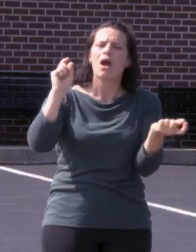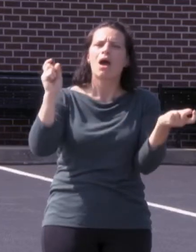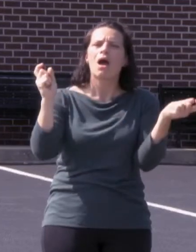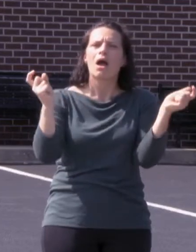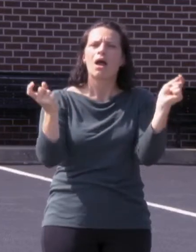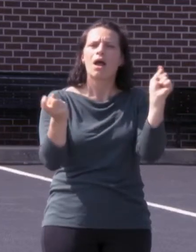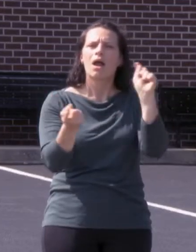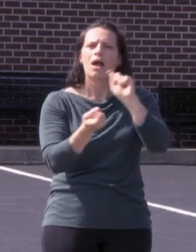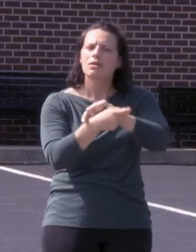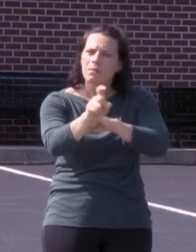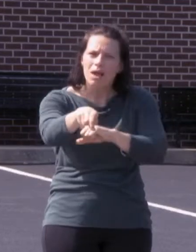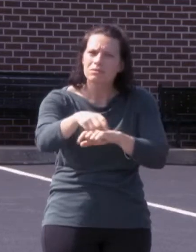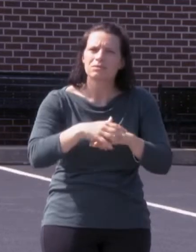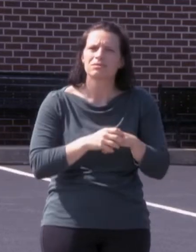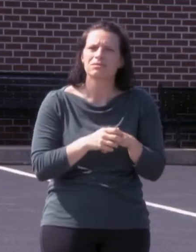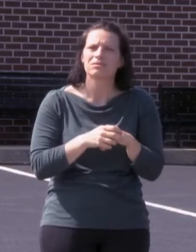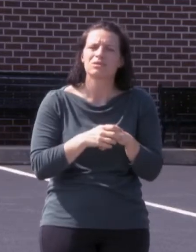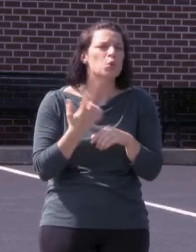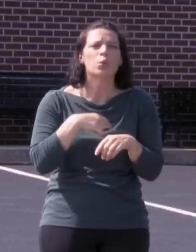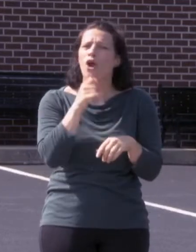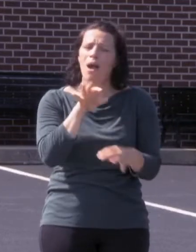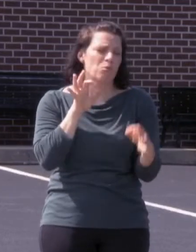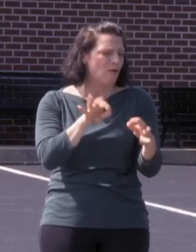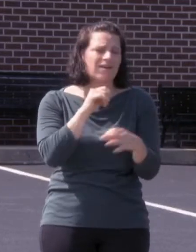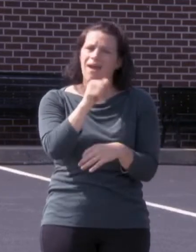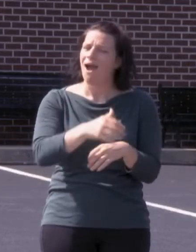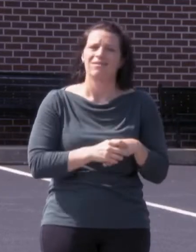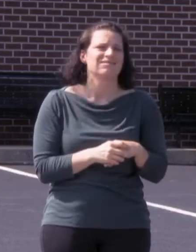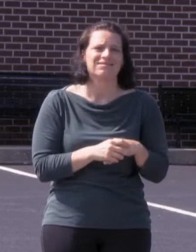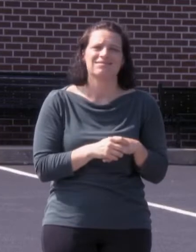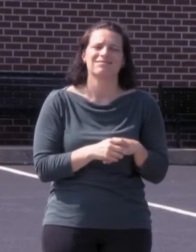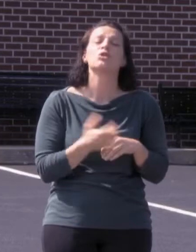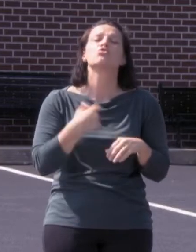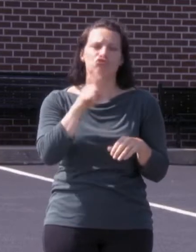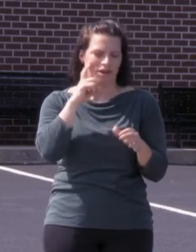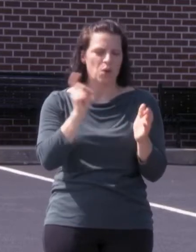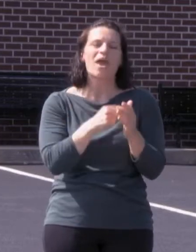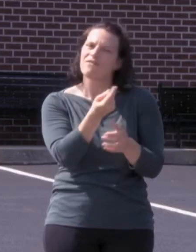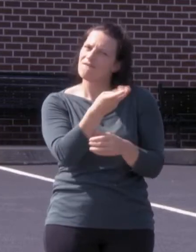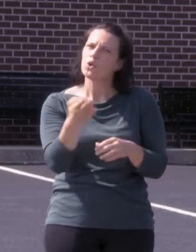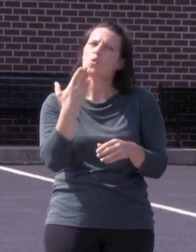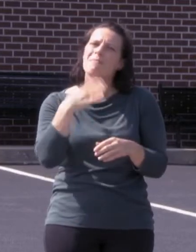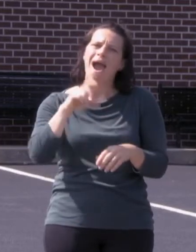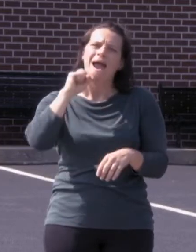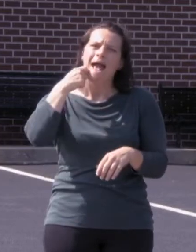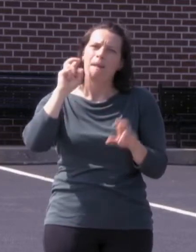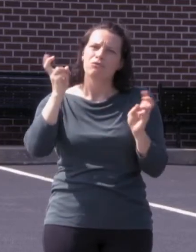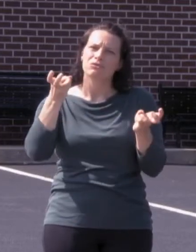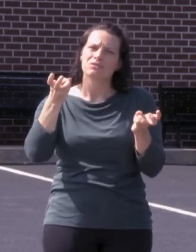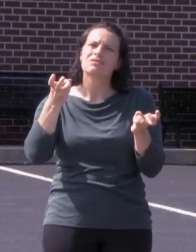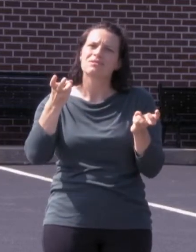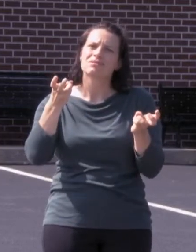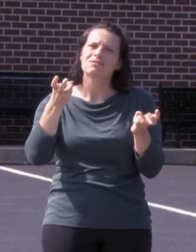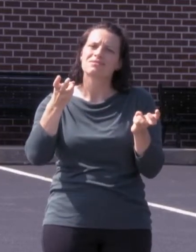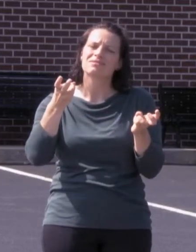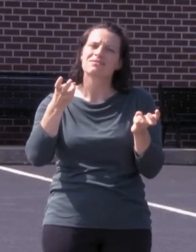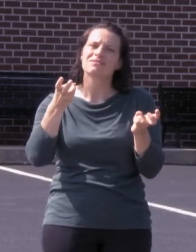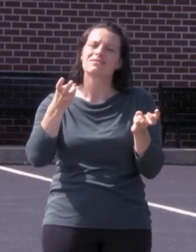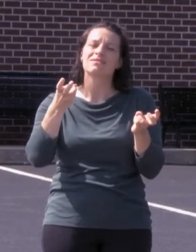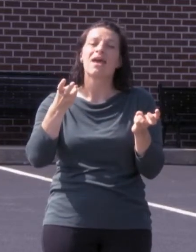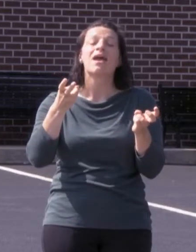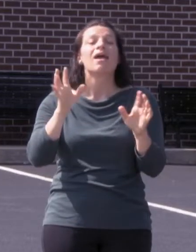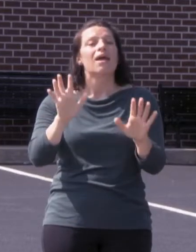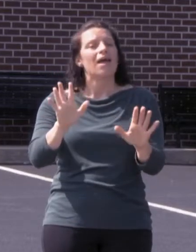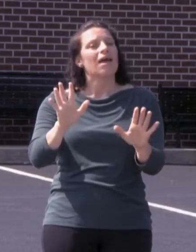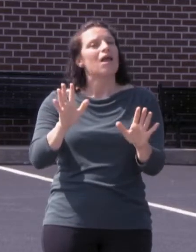to change. We're not perfect. We recognize we have a few bad apples in our bunch. And contrary